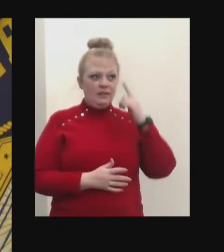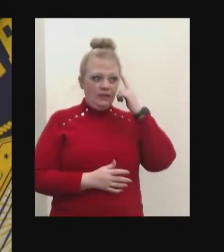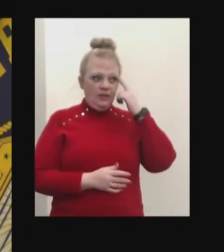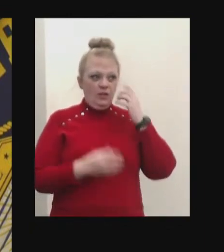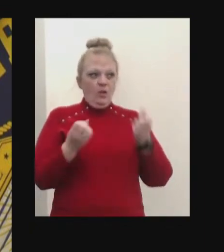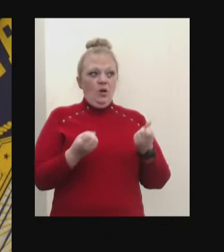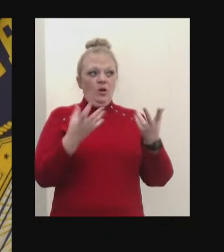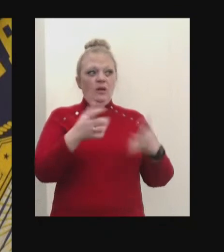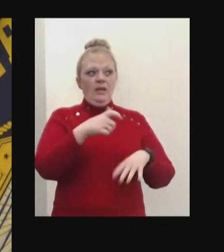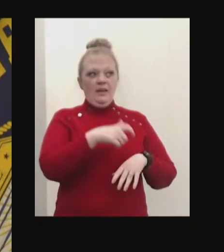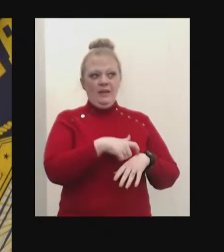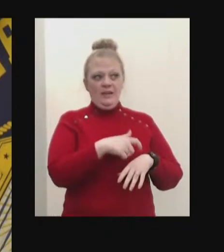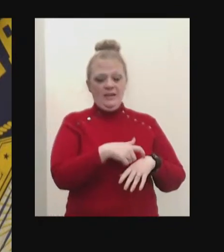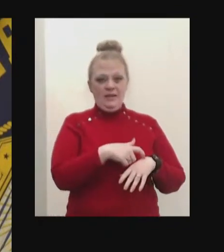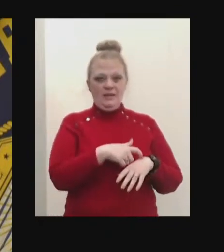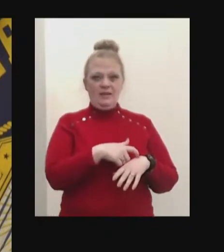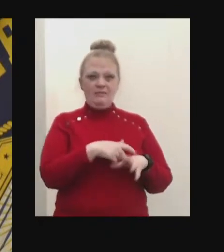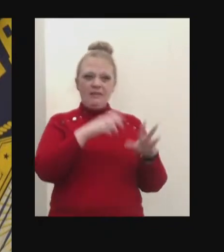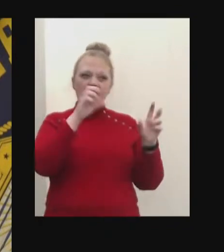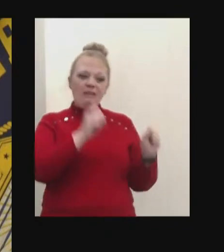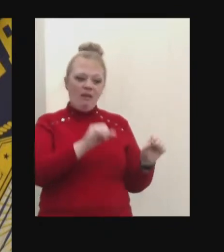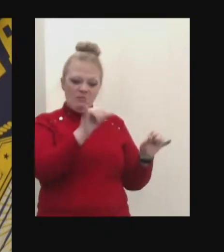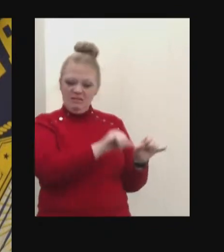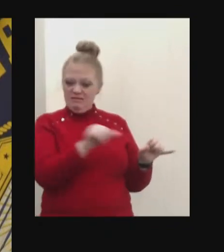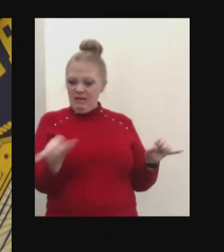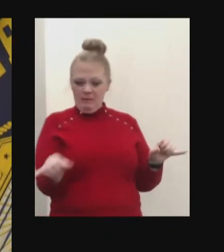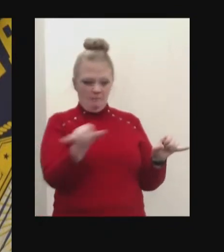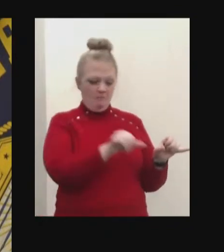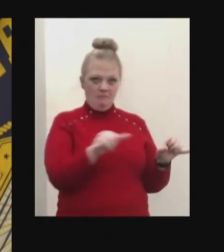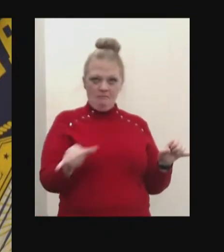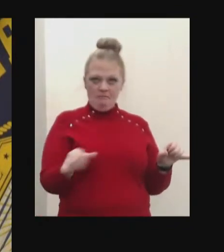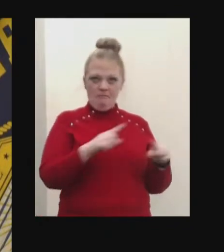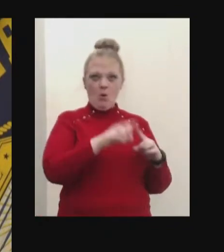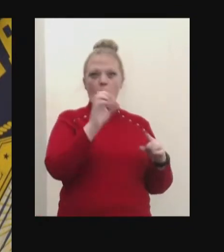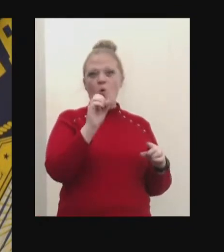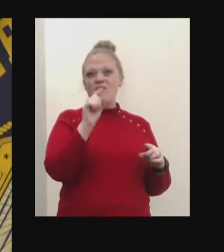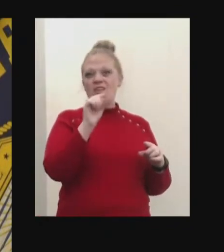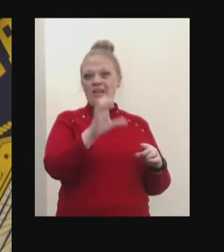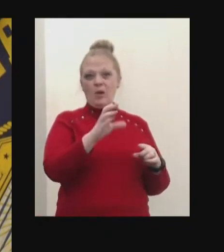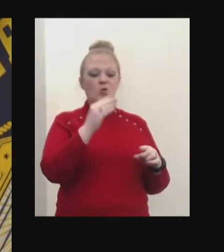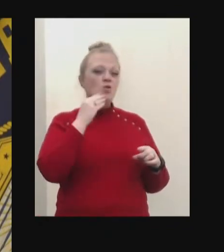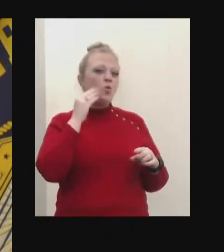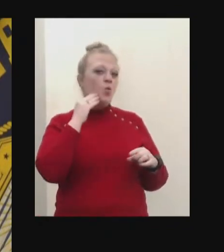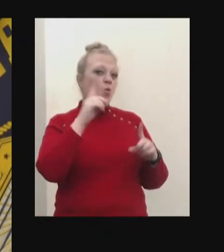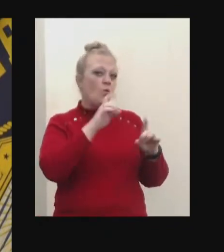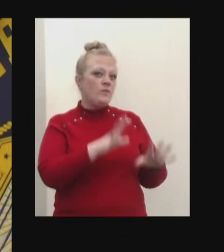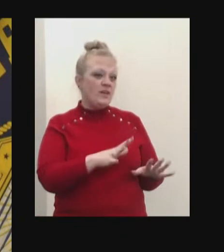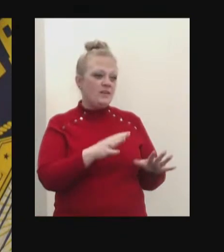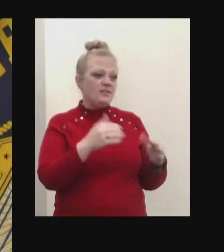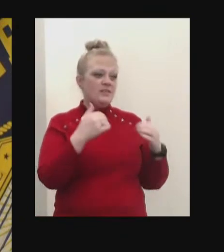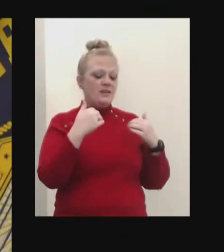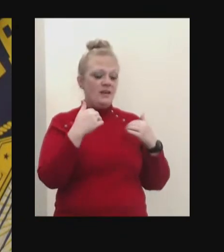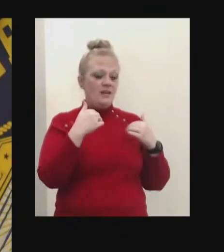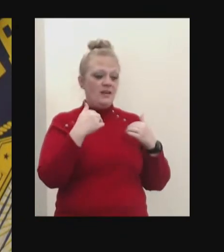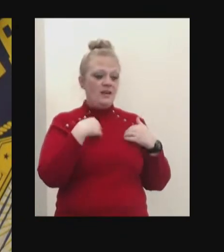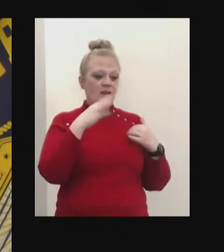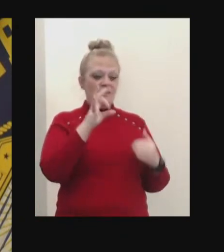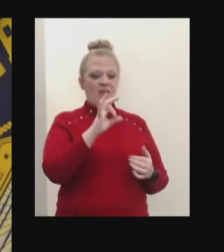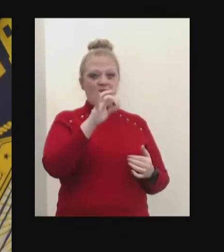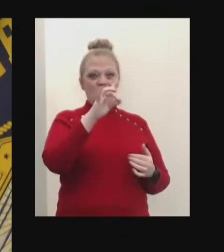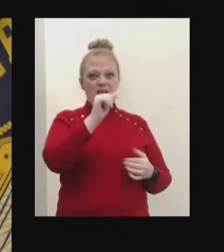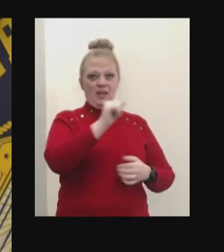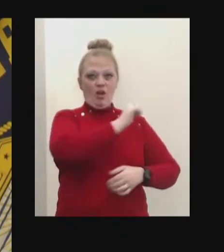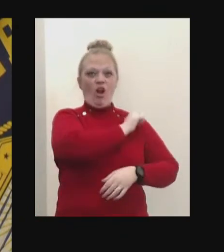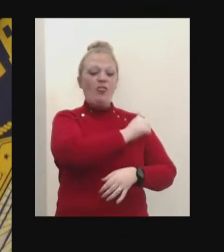times these can be the same tests. However, the over-the-counter tests or the home tests have FDA authorization to be